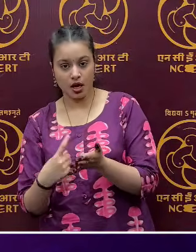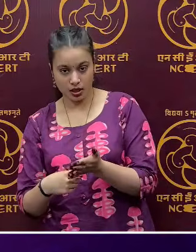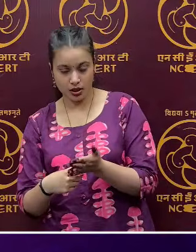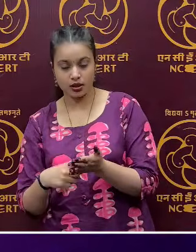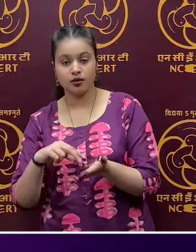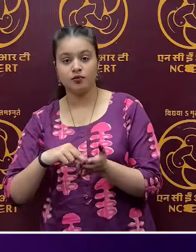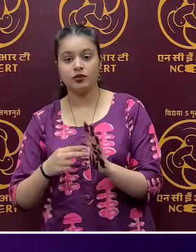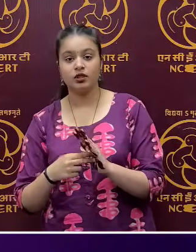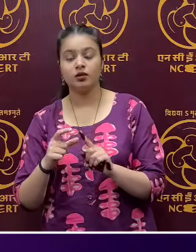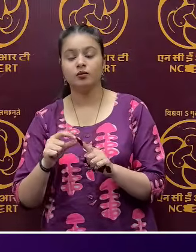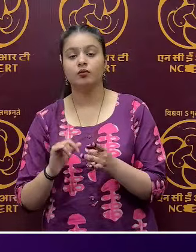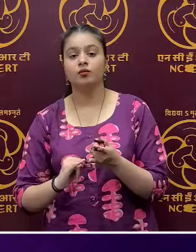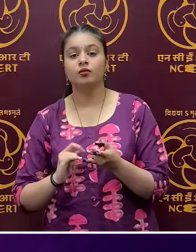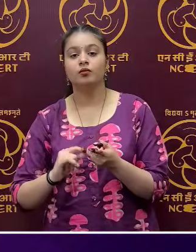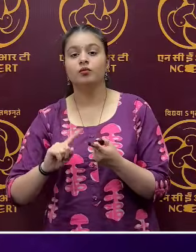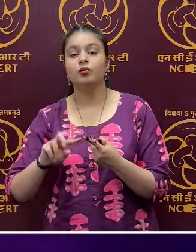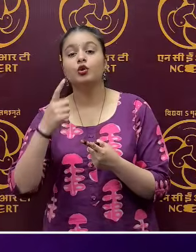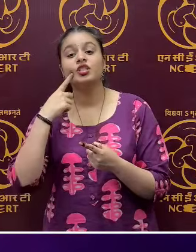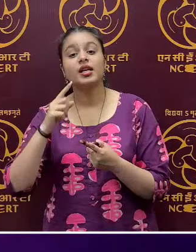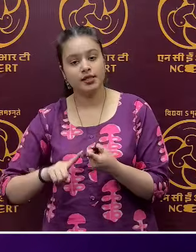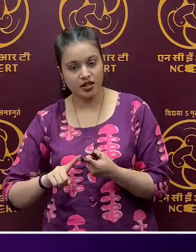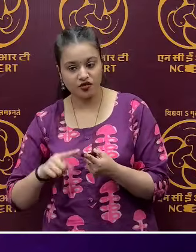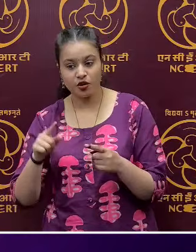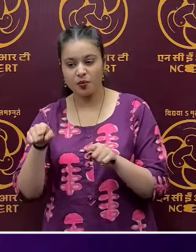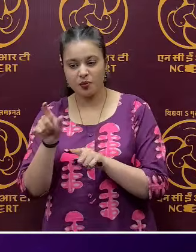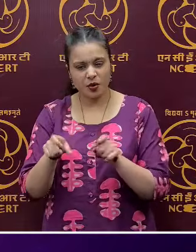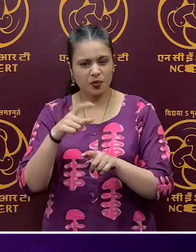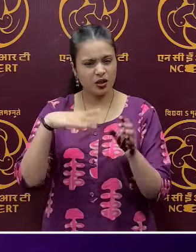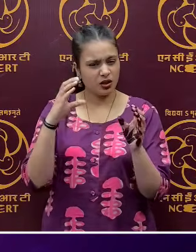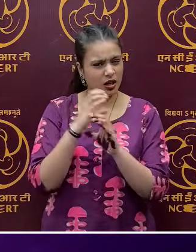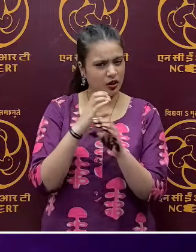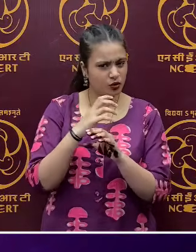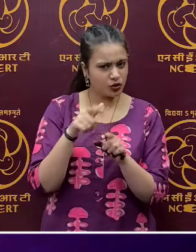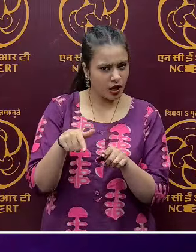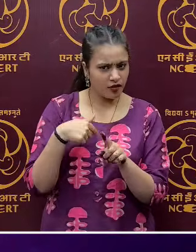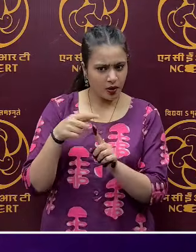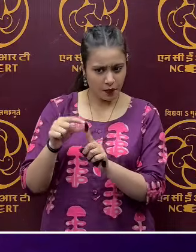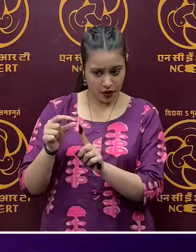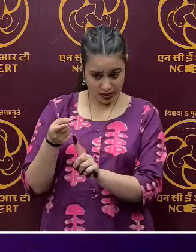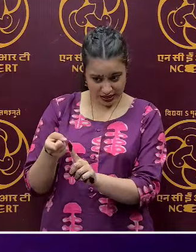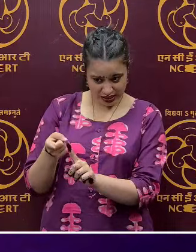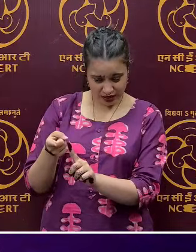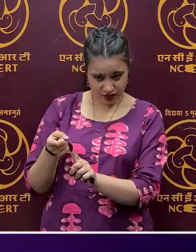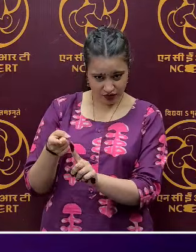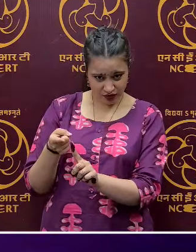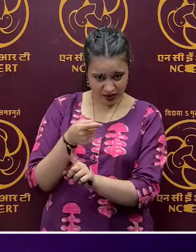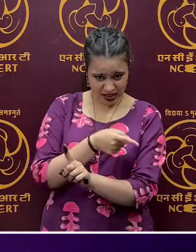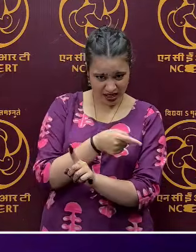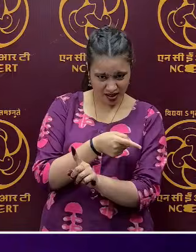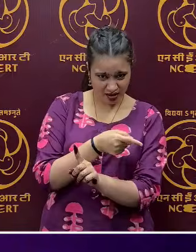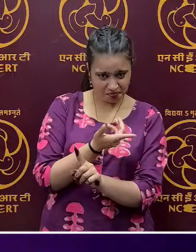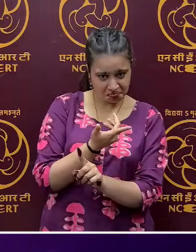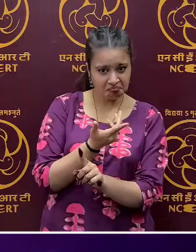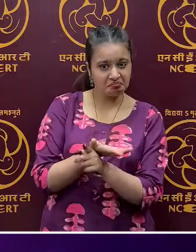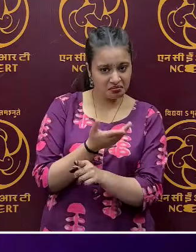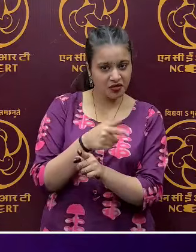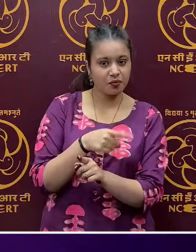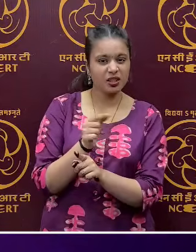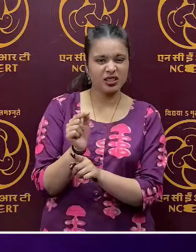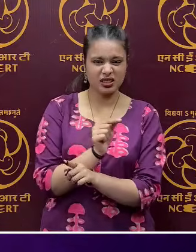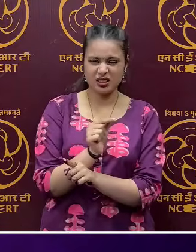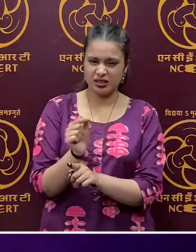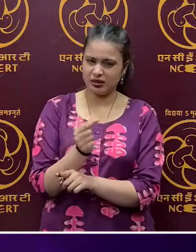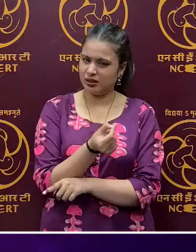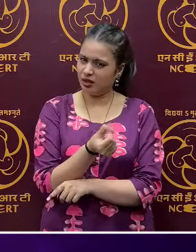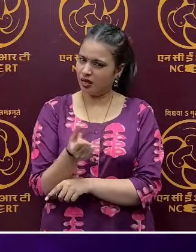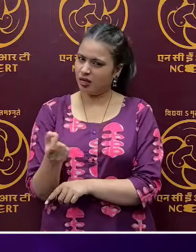the possessive. So people confuse it that the possessive is this one, but this is merely a contraction.